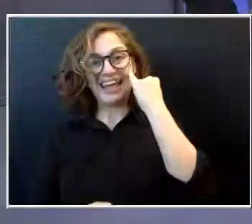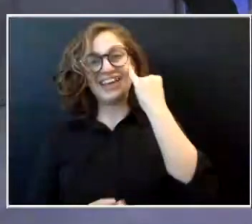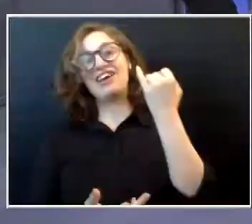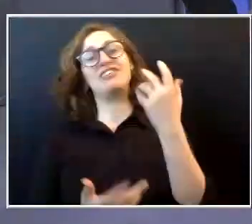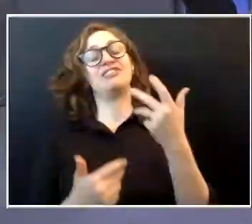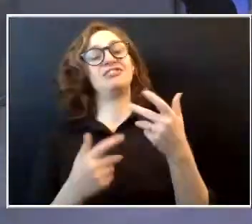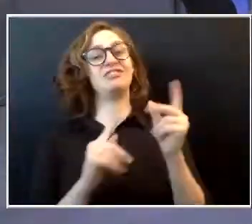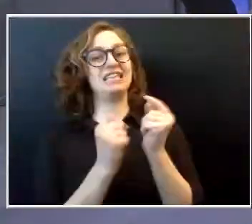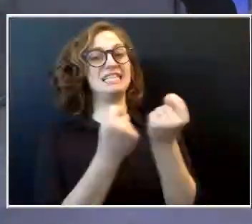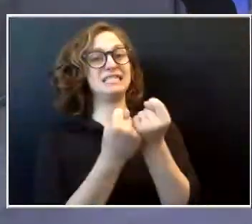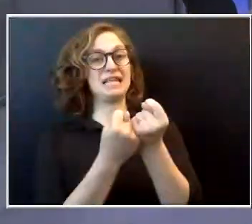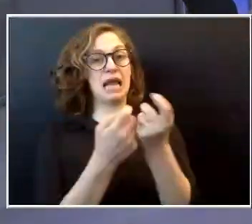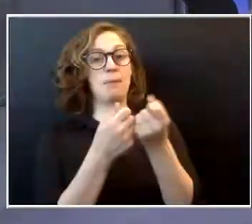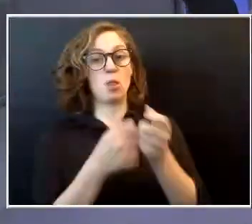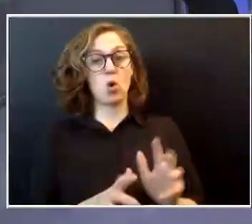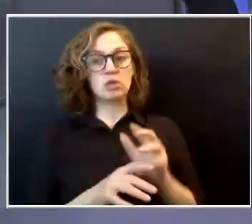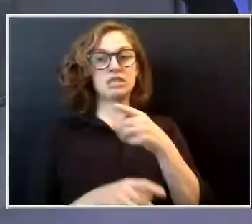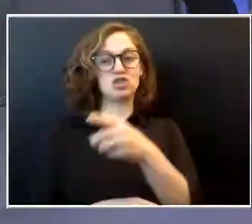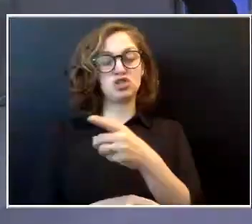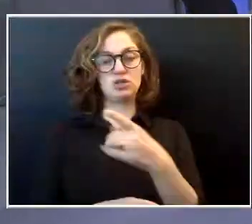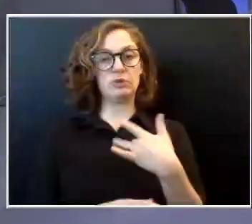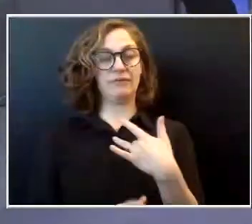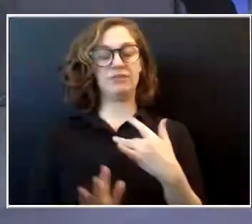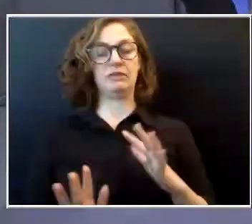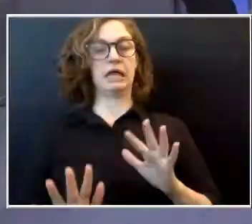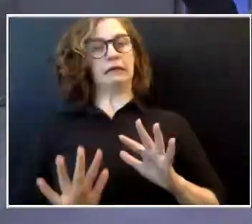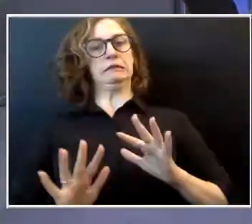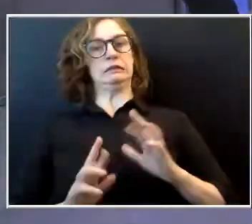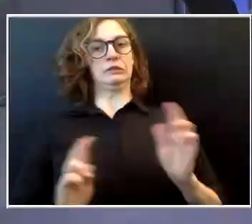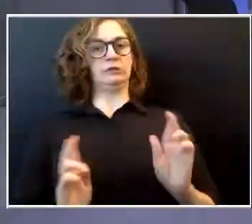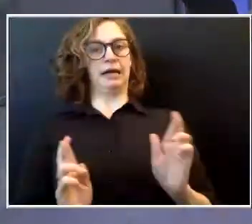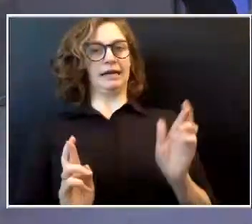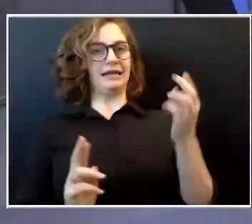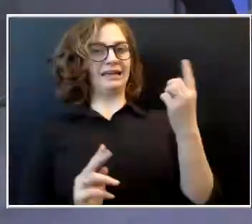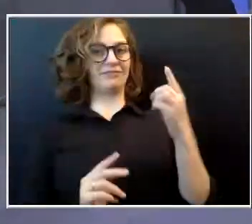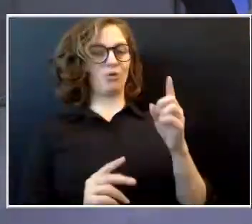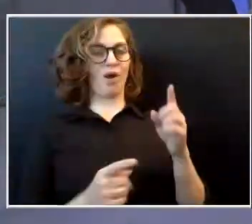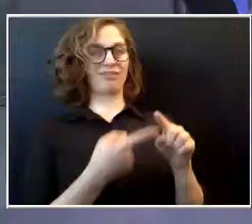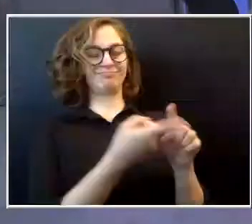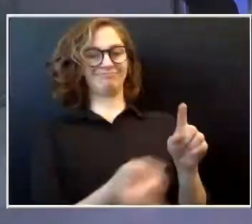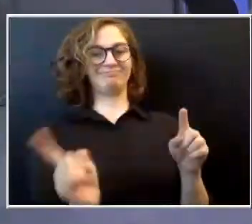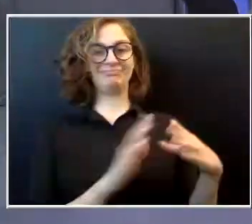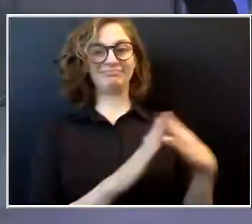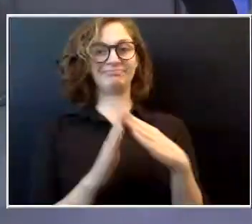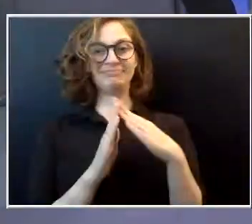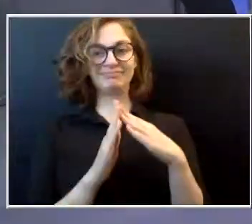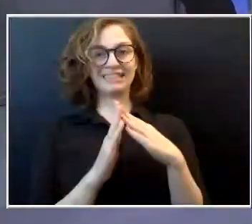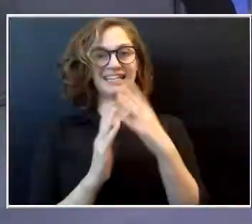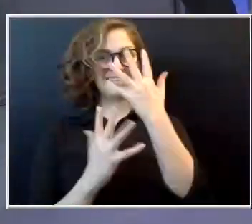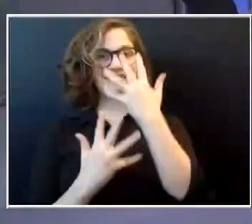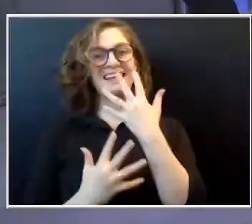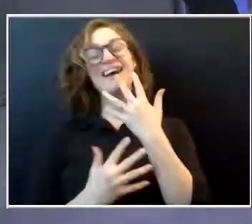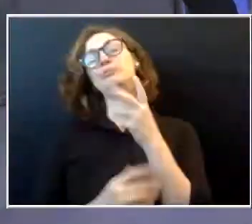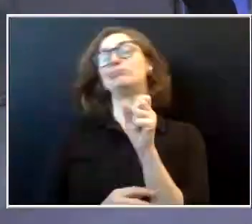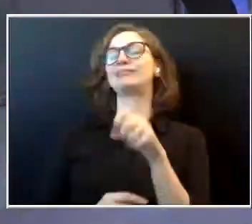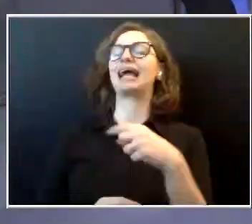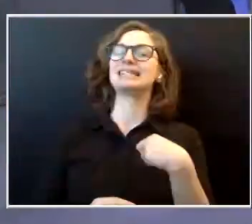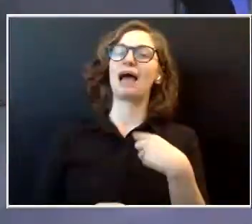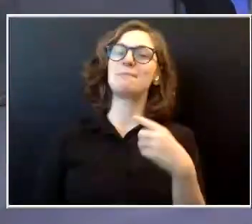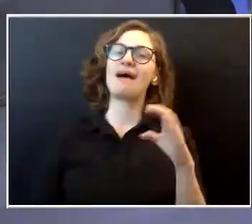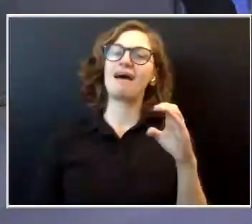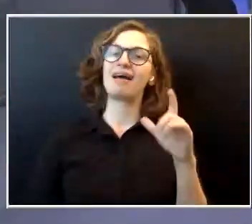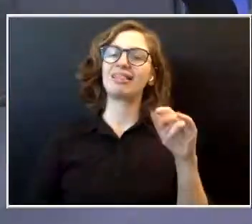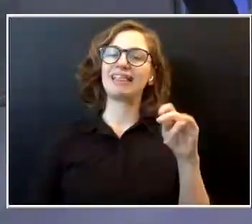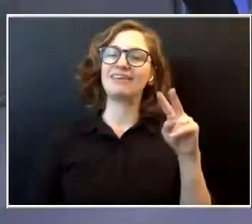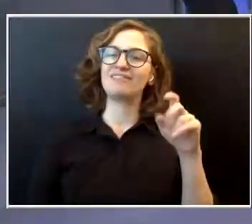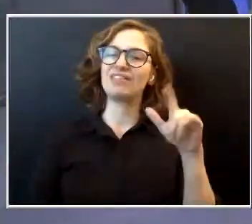a sadness to cast upon the community. Yeah, welcome to being a Cleveland Browns fan. Yeah, you're a Cleveland Browns fan? Yeah, until their